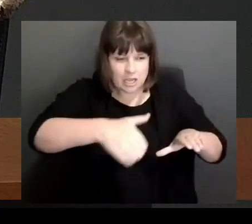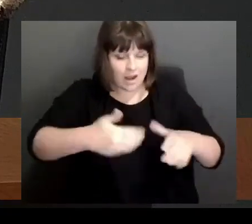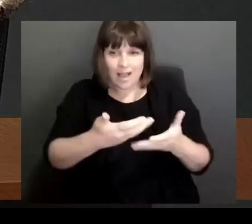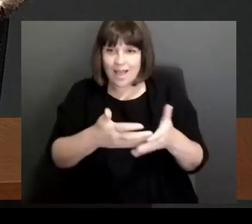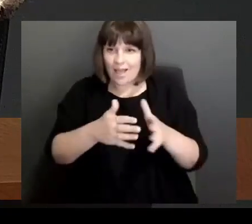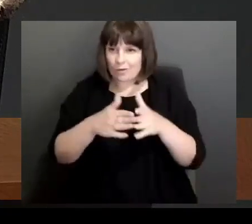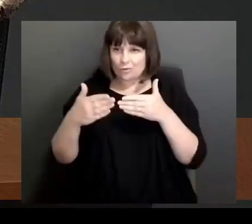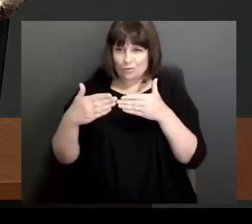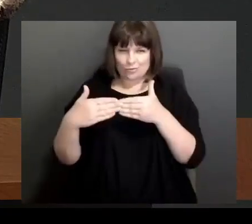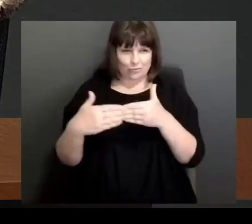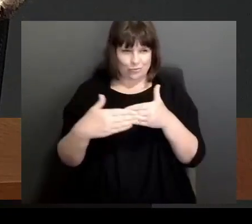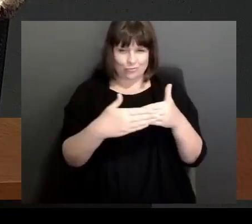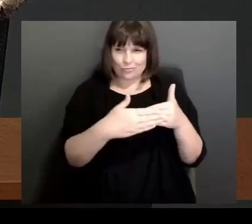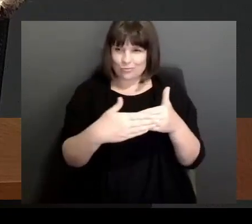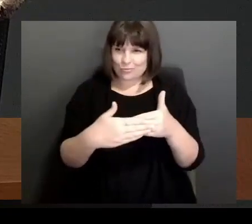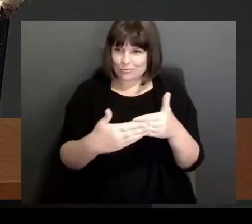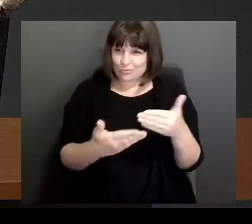rehabilitate